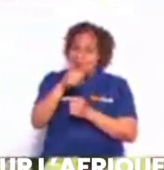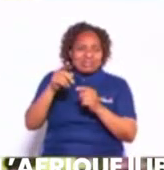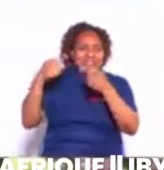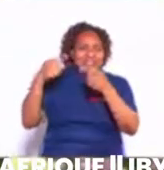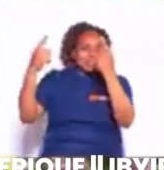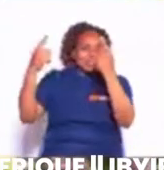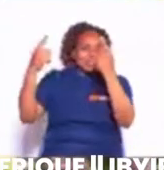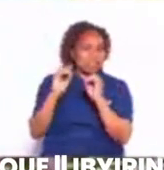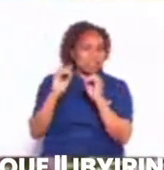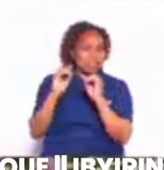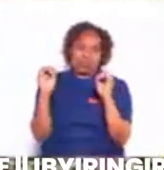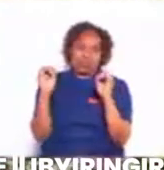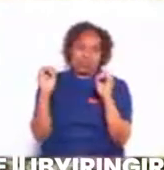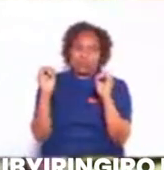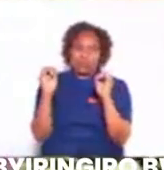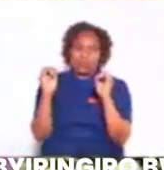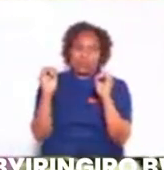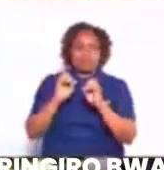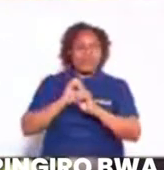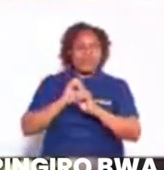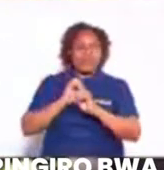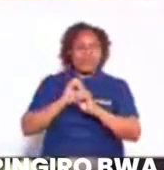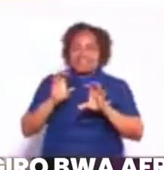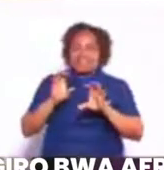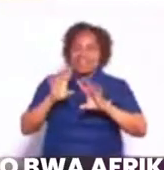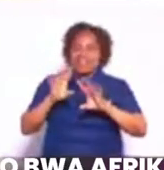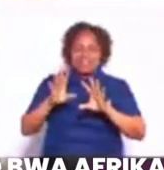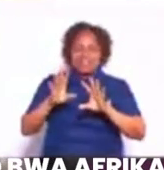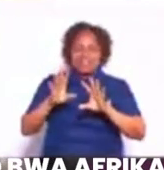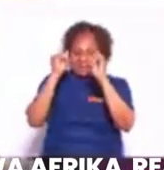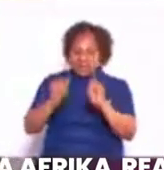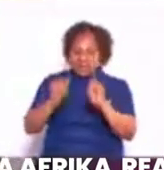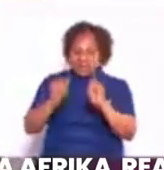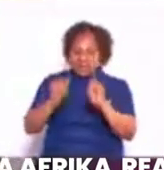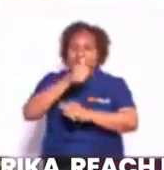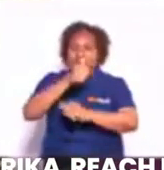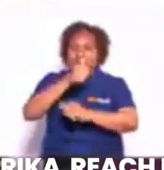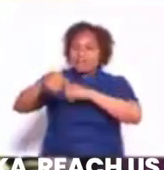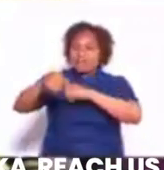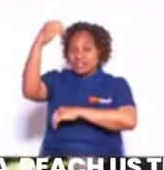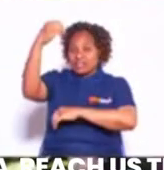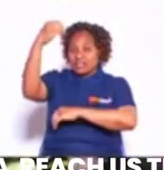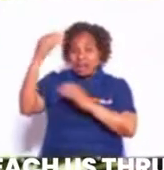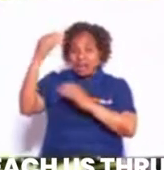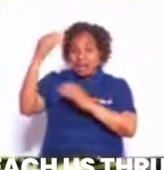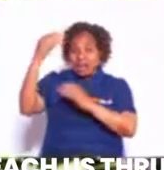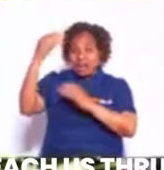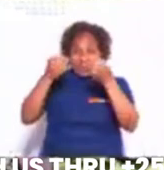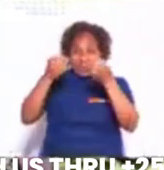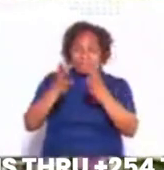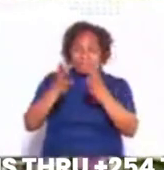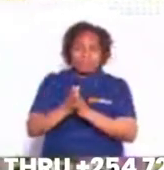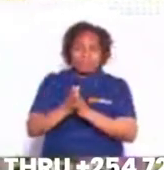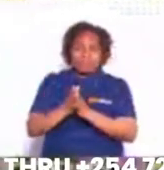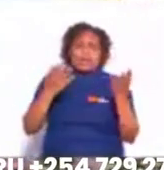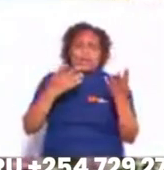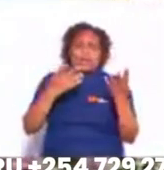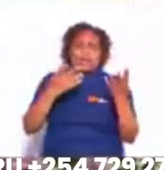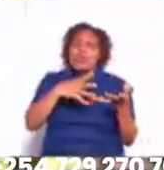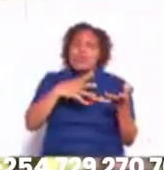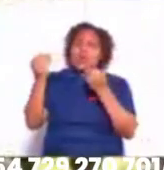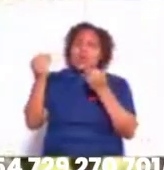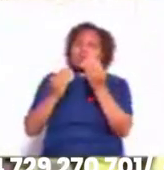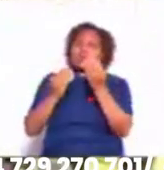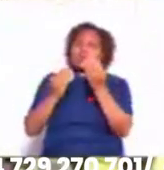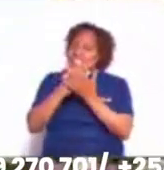succeeding. Nothing new under the sun. Hallelujah. Whatever you are going through, somebody